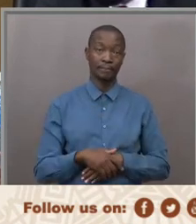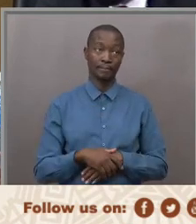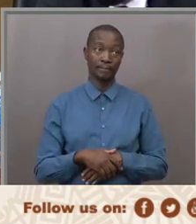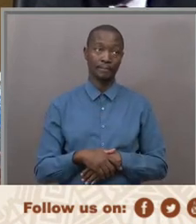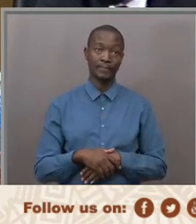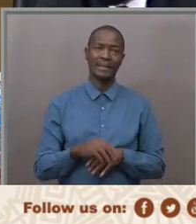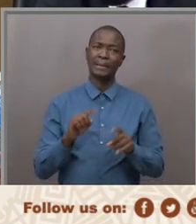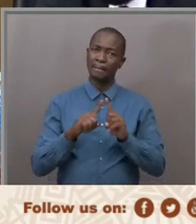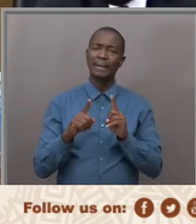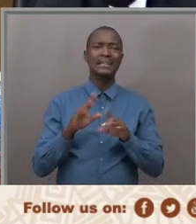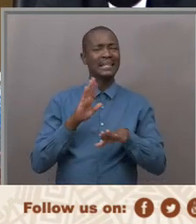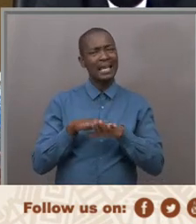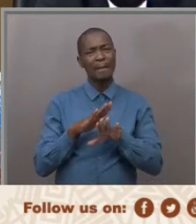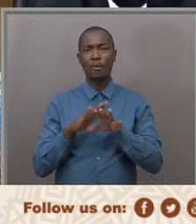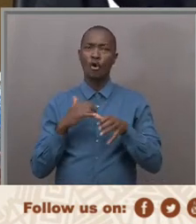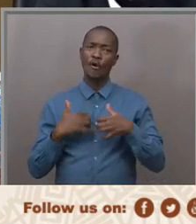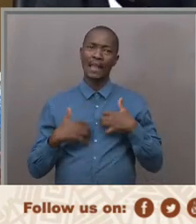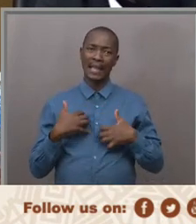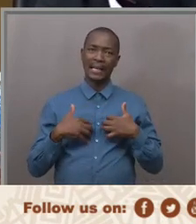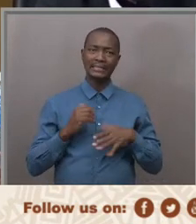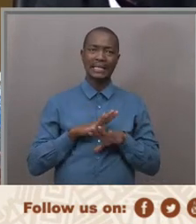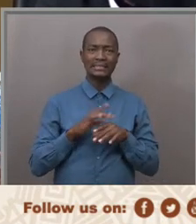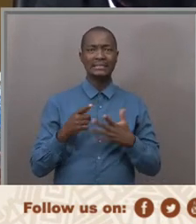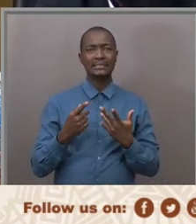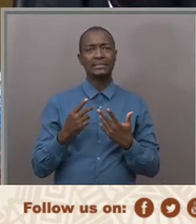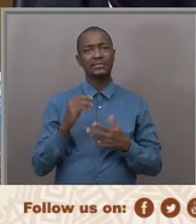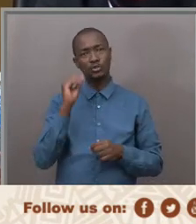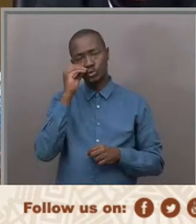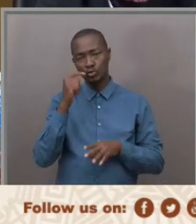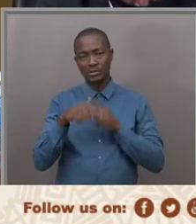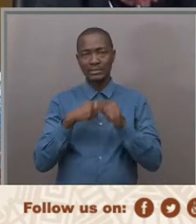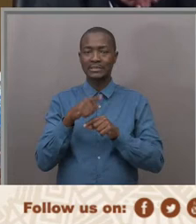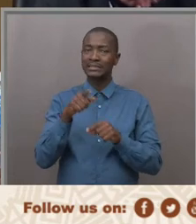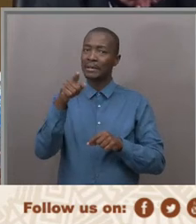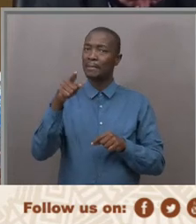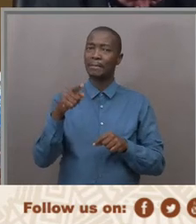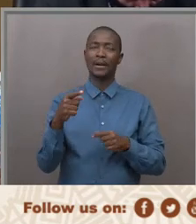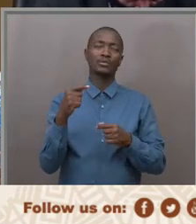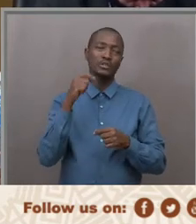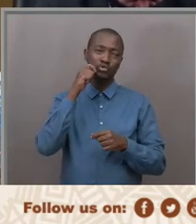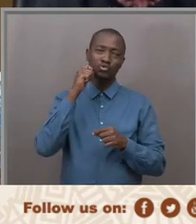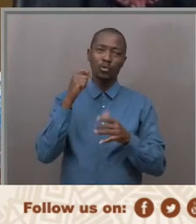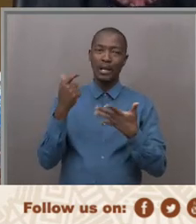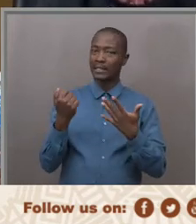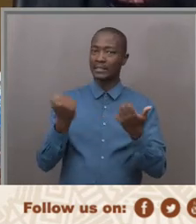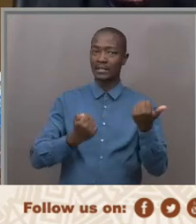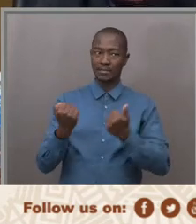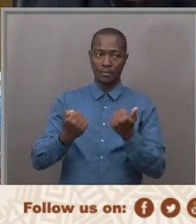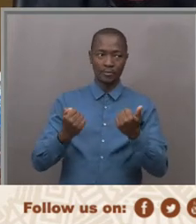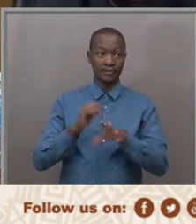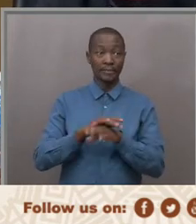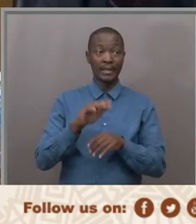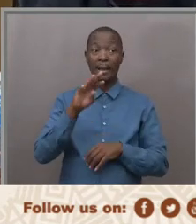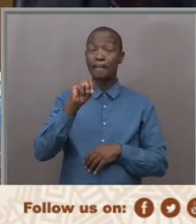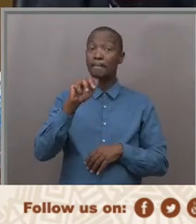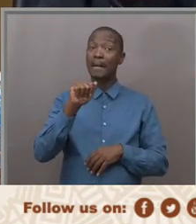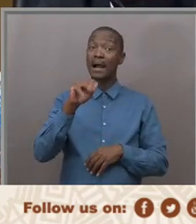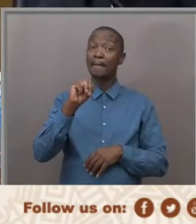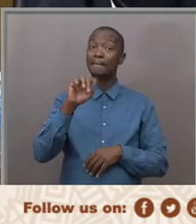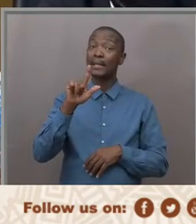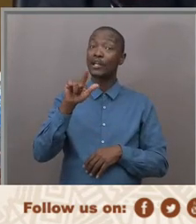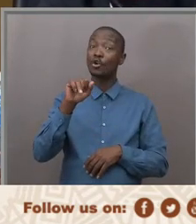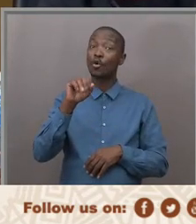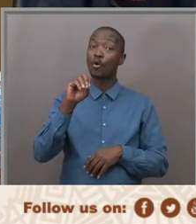more exciting news about the Tshwane Automotive Special Economic Zone. The Mamelodi community,